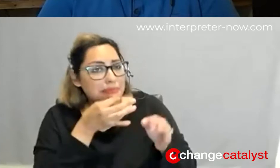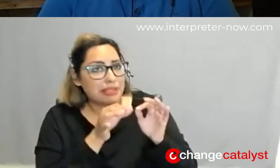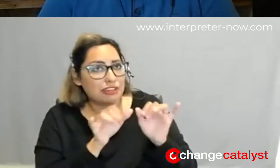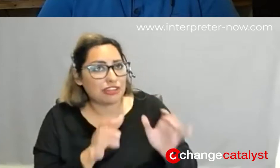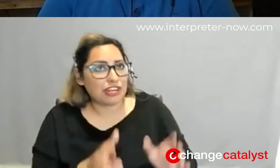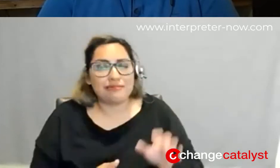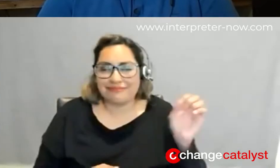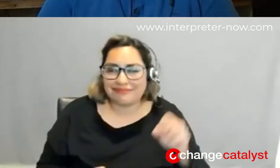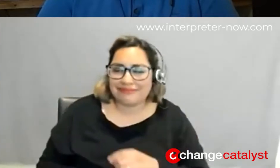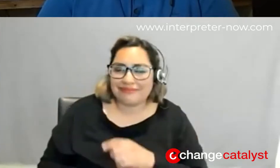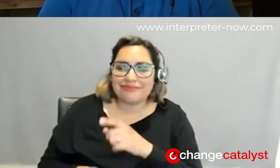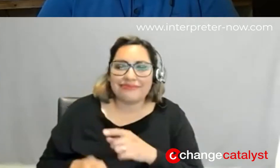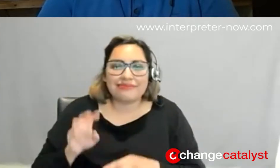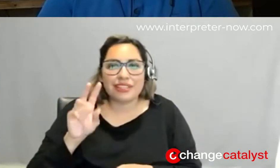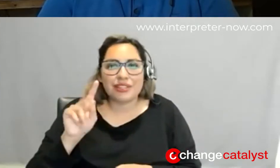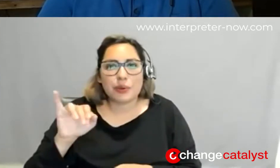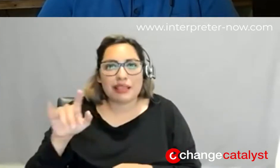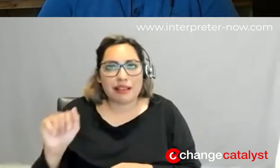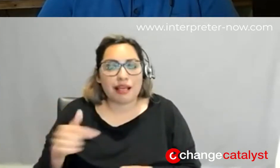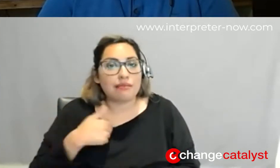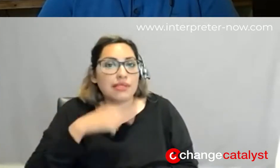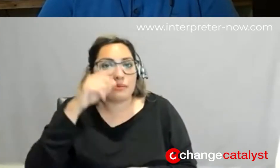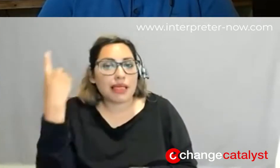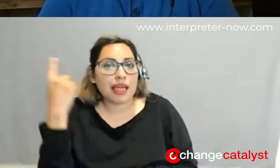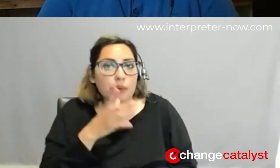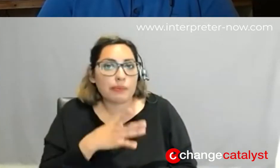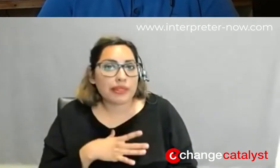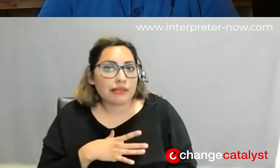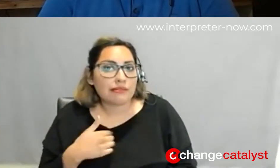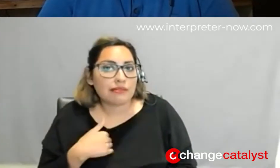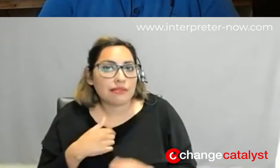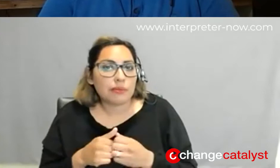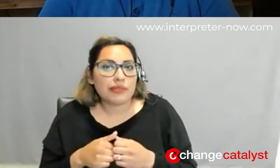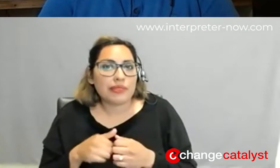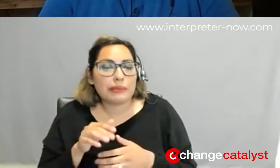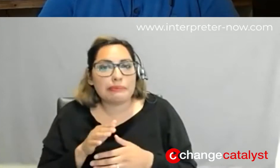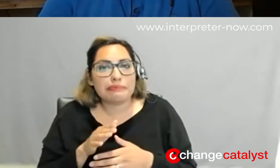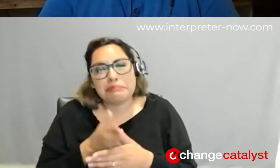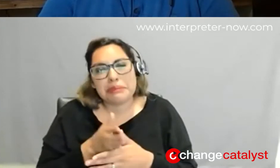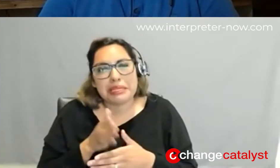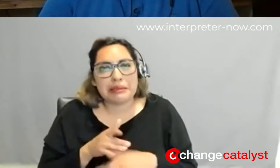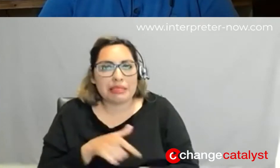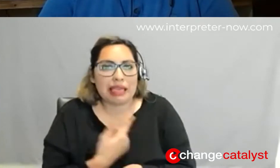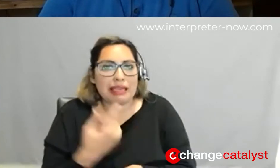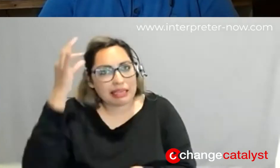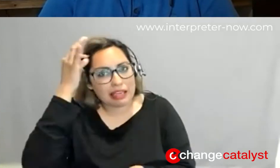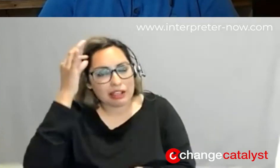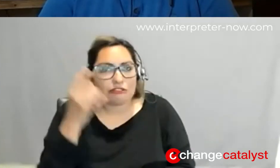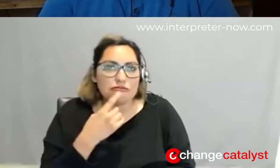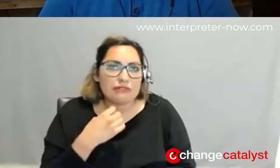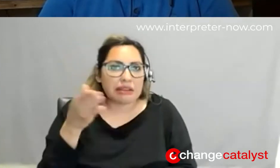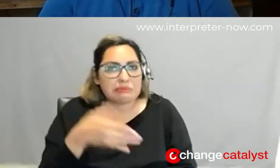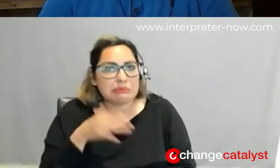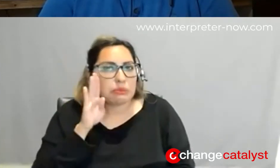I am a Black woman with medium length hair. It's reddish brown at